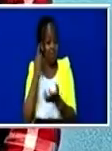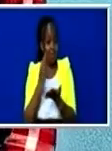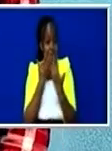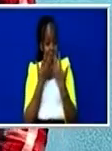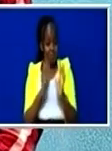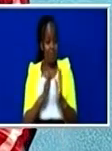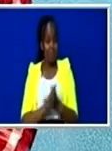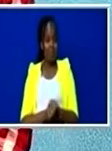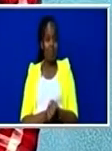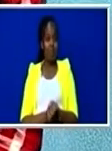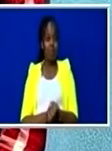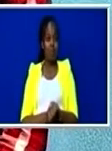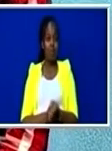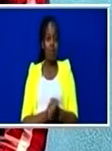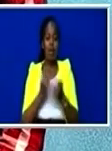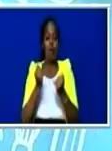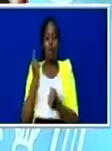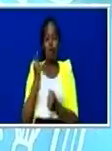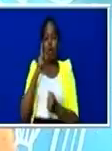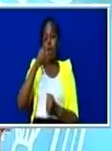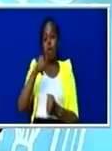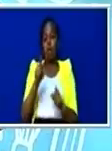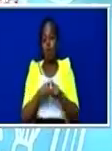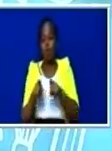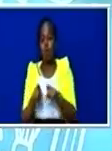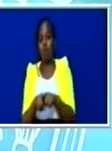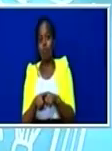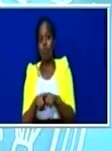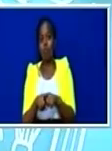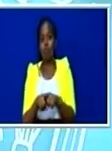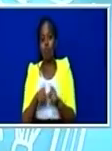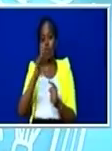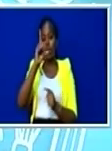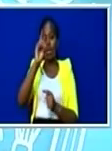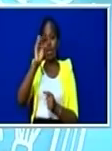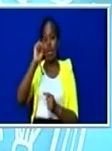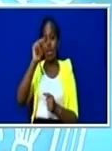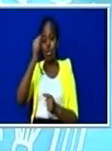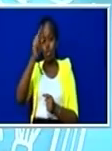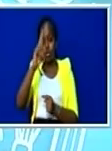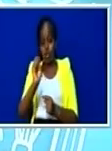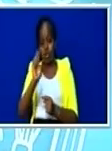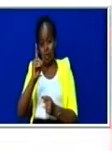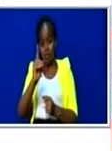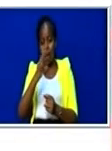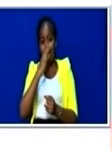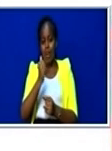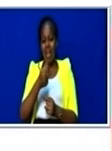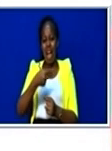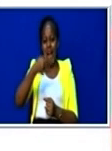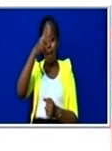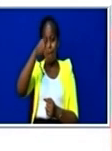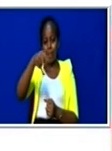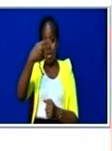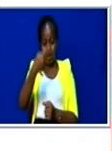Yeah. These proteins are also denatured by extreme pH.